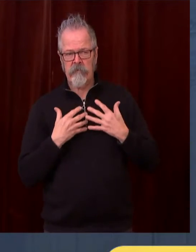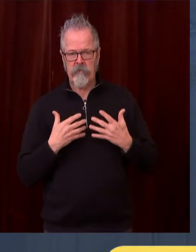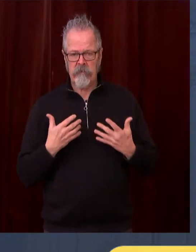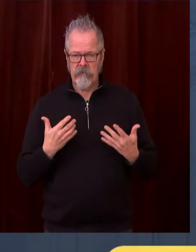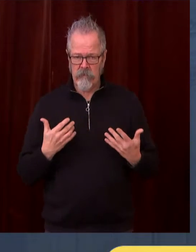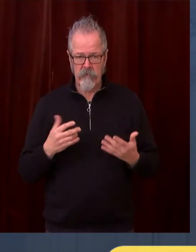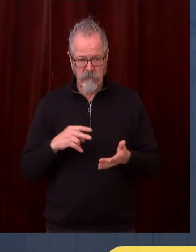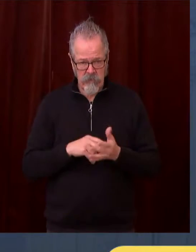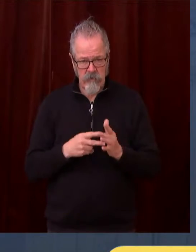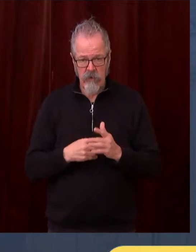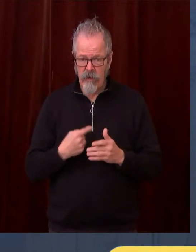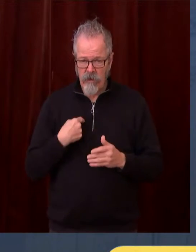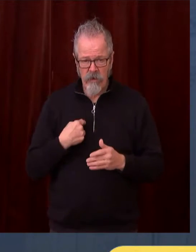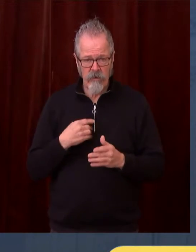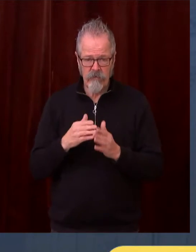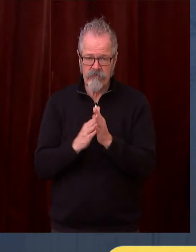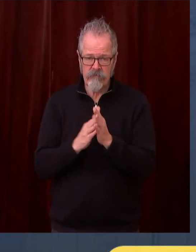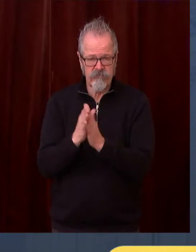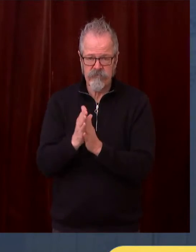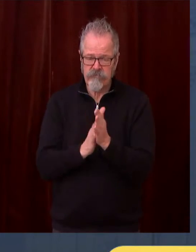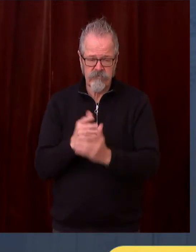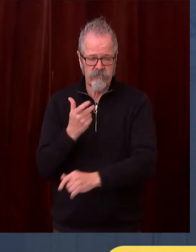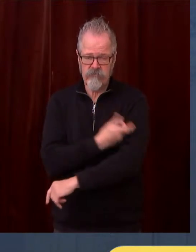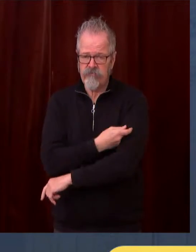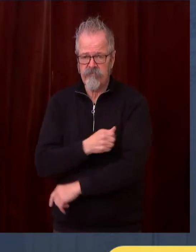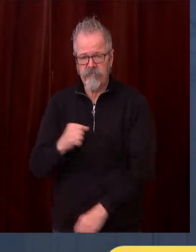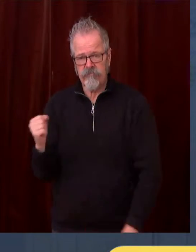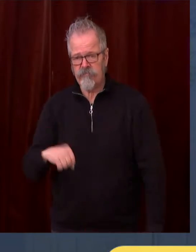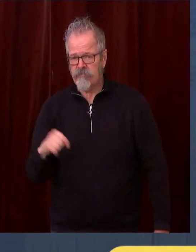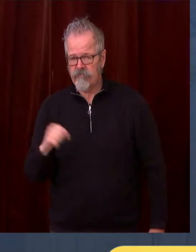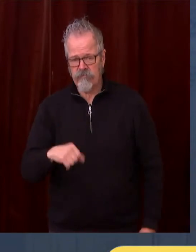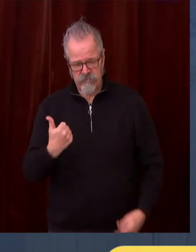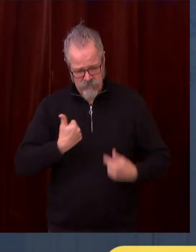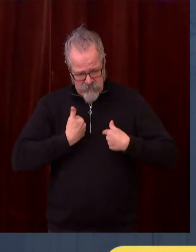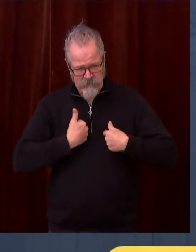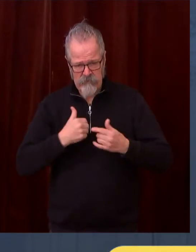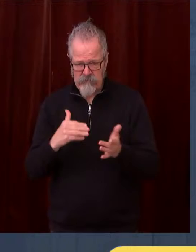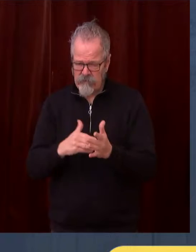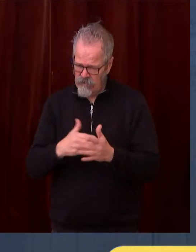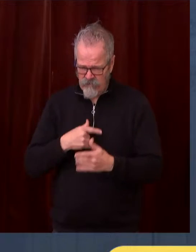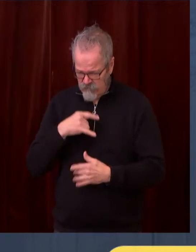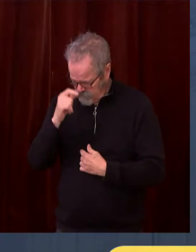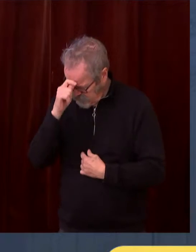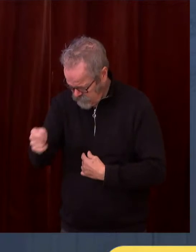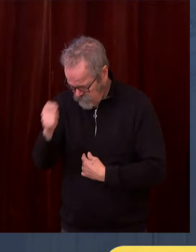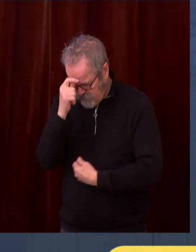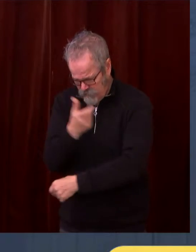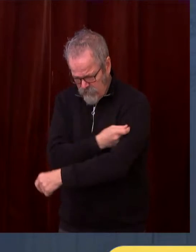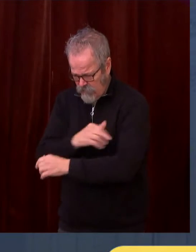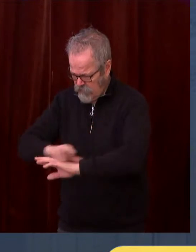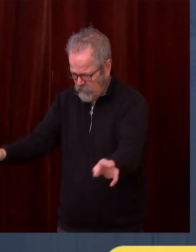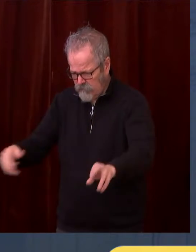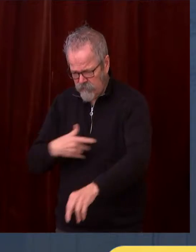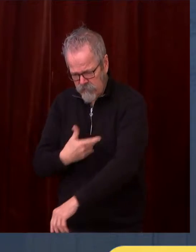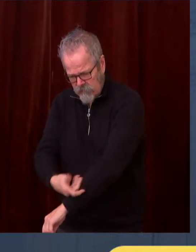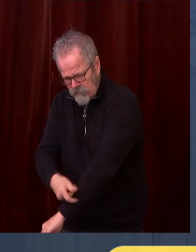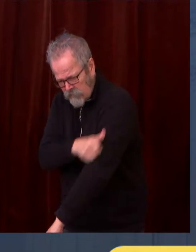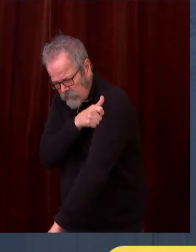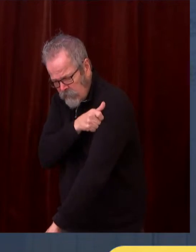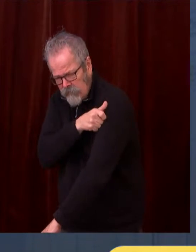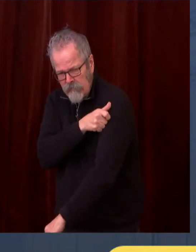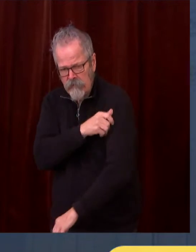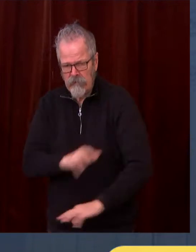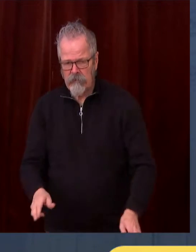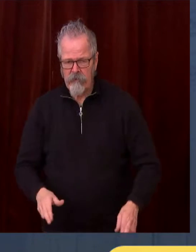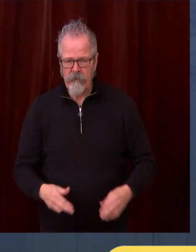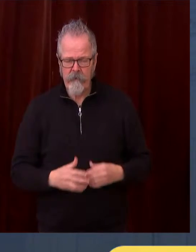as I'm eligible to do so. Dr. Dunn, thank you. Could you just give a word of your work